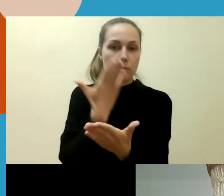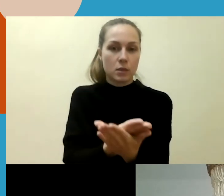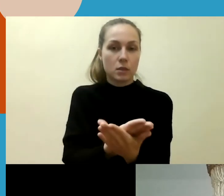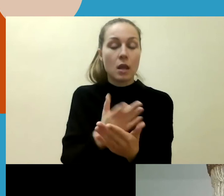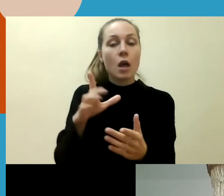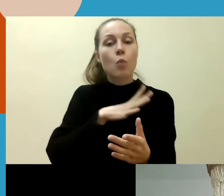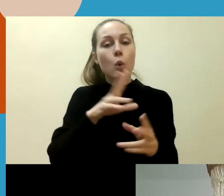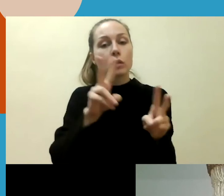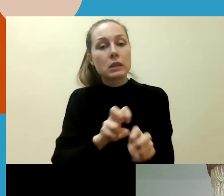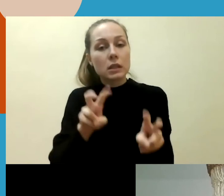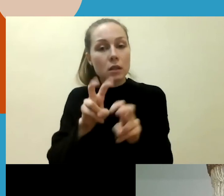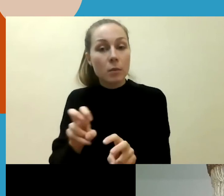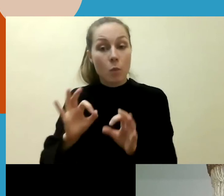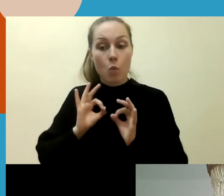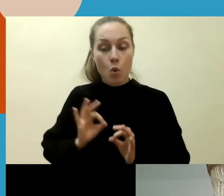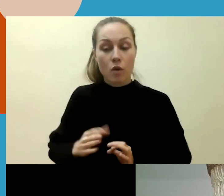comes.